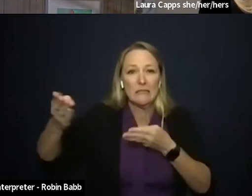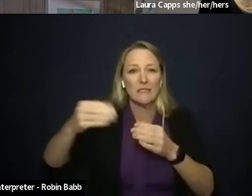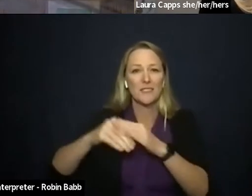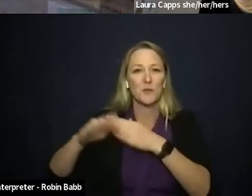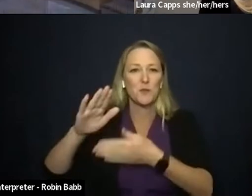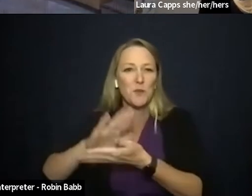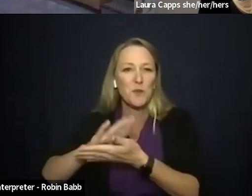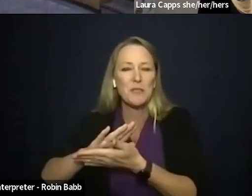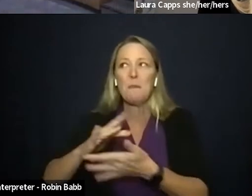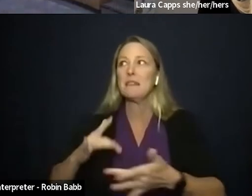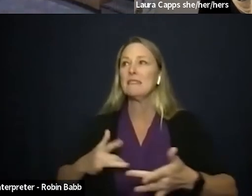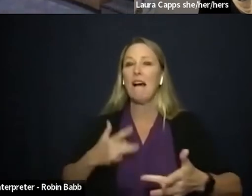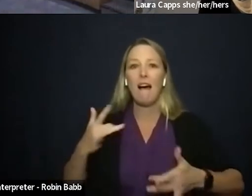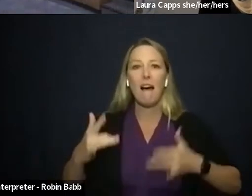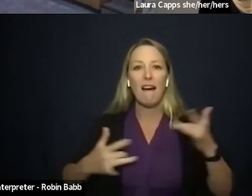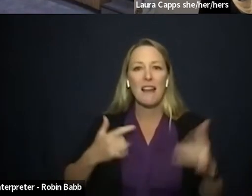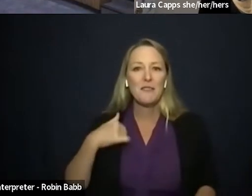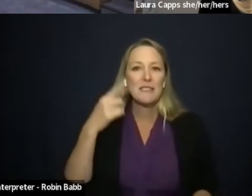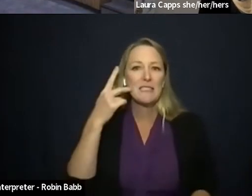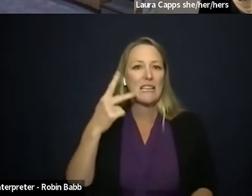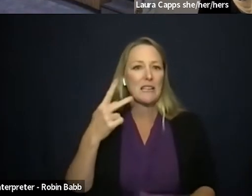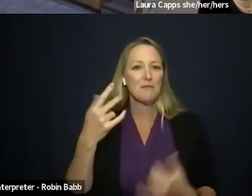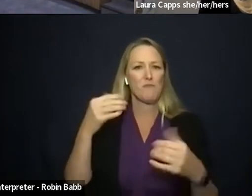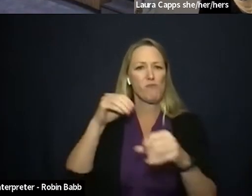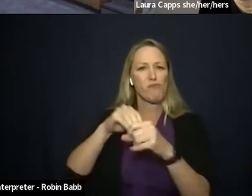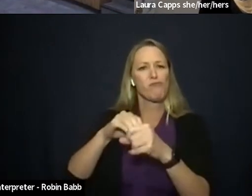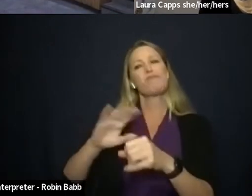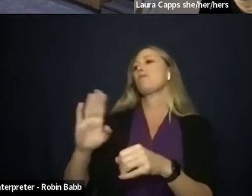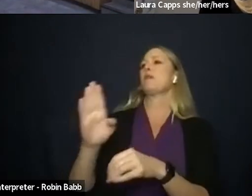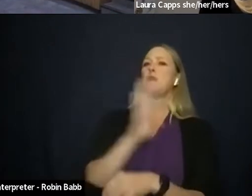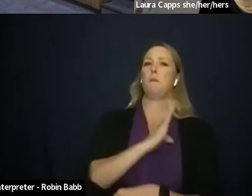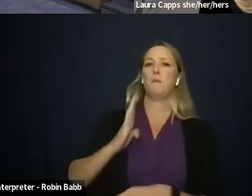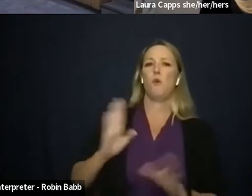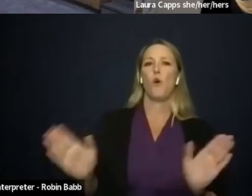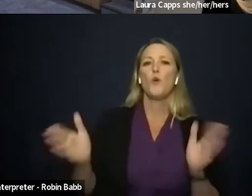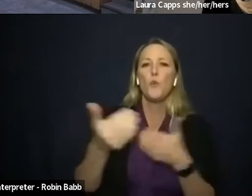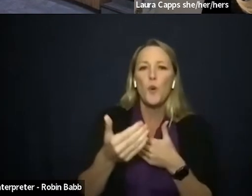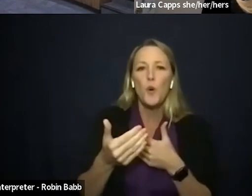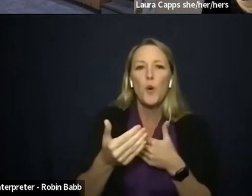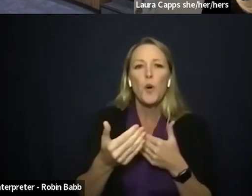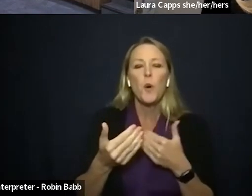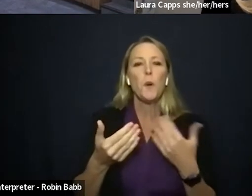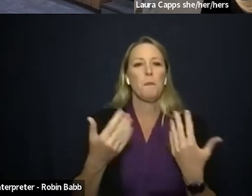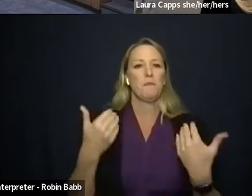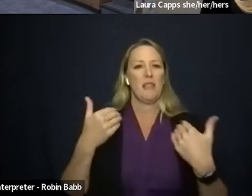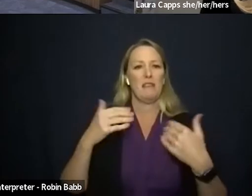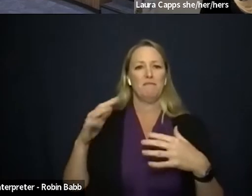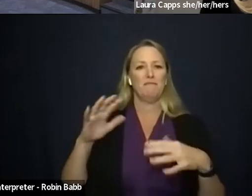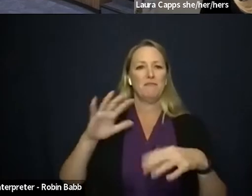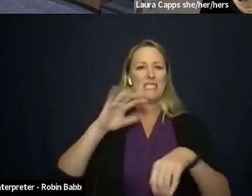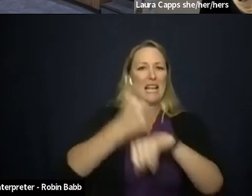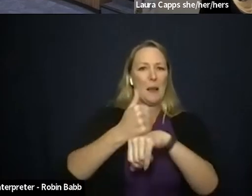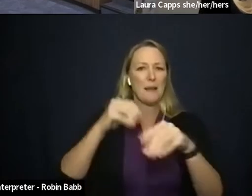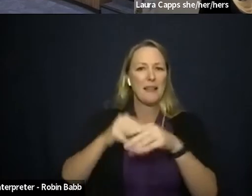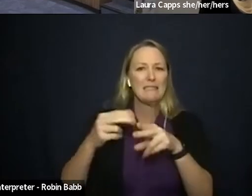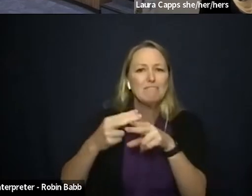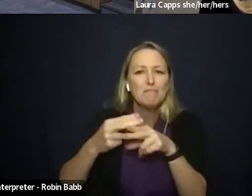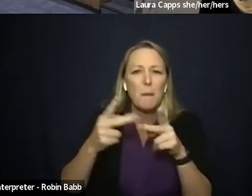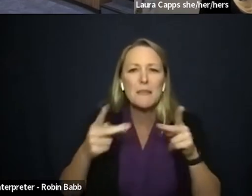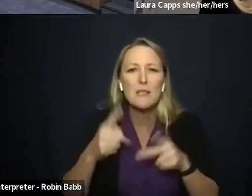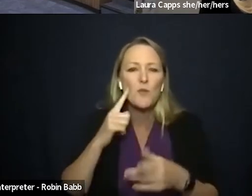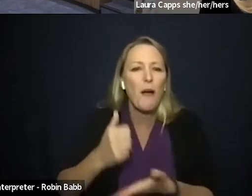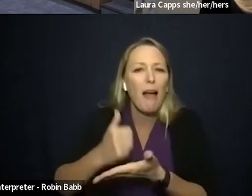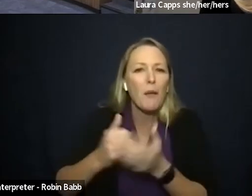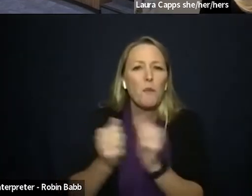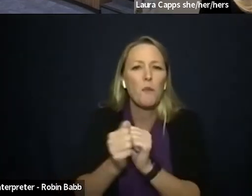uh dave hedyank in the uh boardroom back um at a temporary position to help us with facilities and i'm just pleased